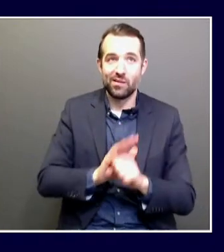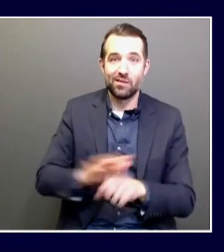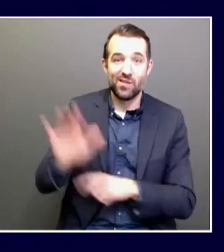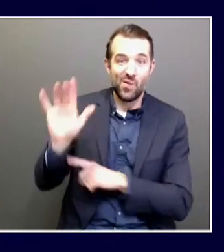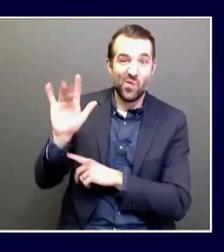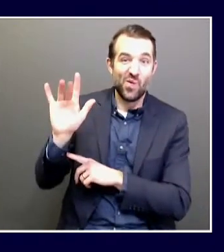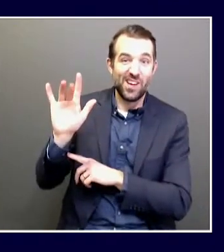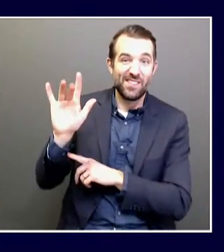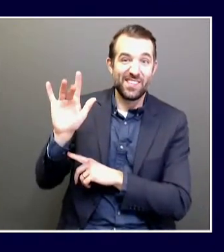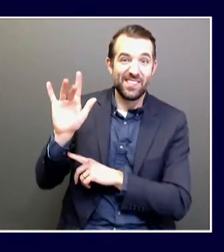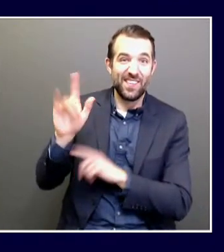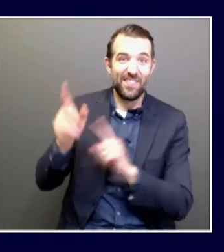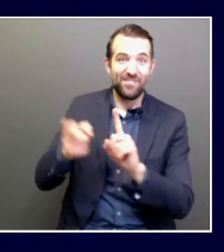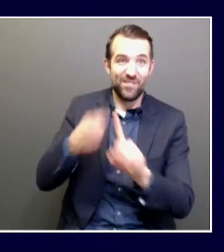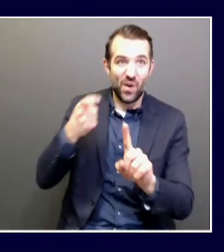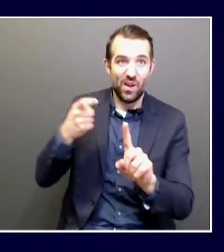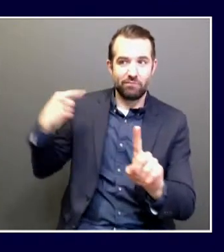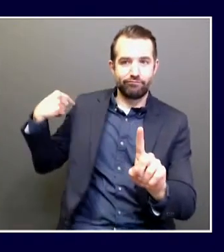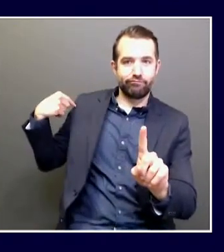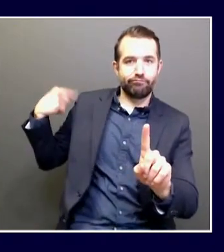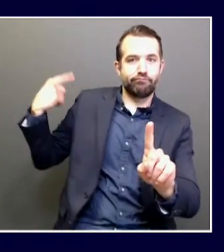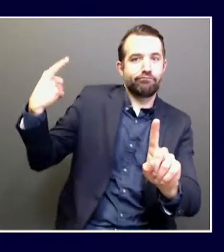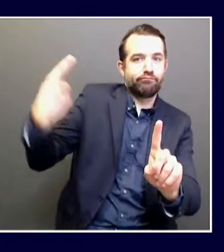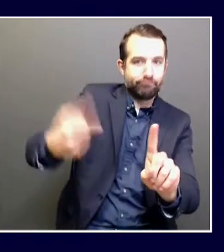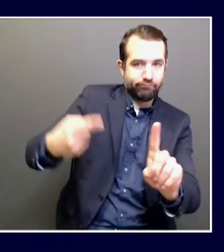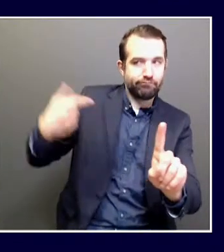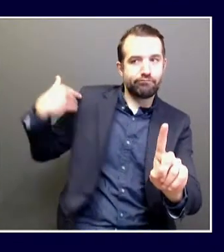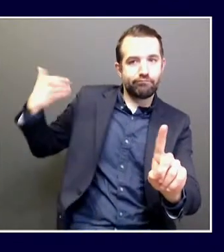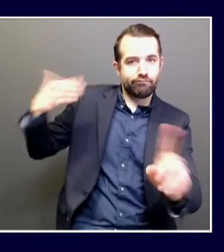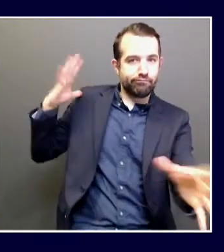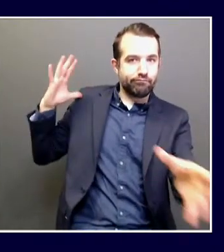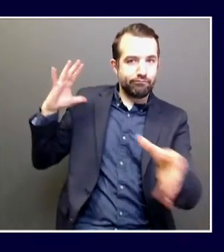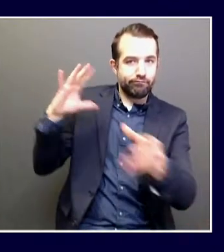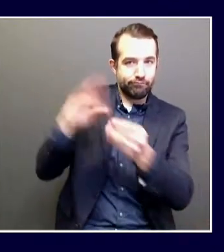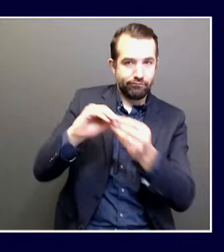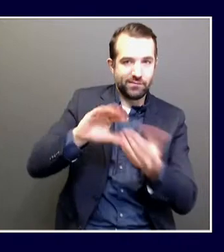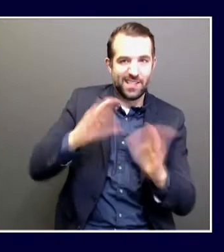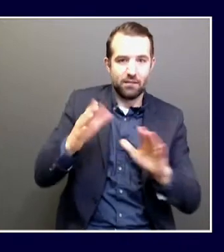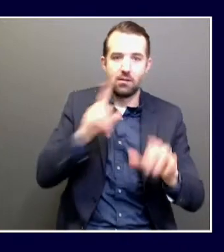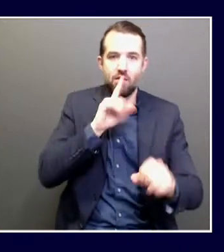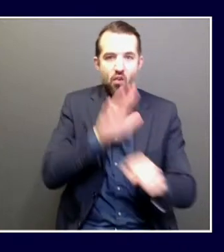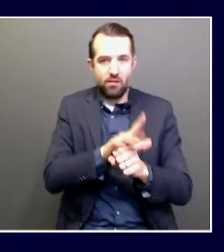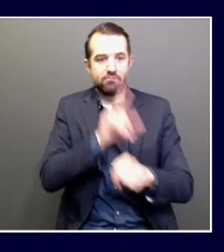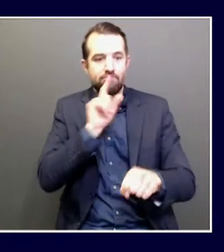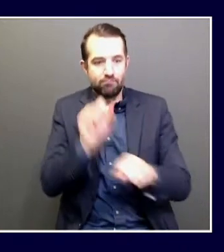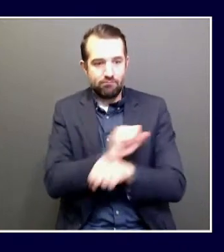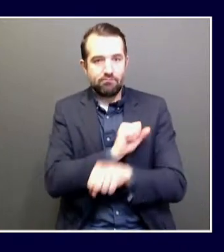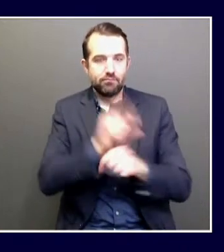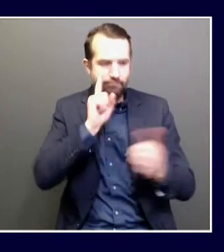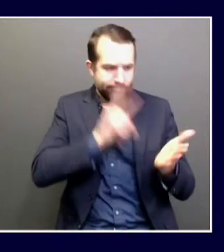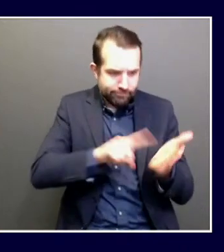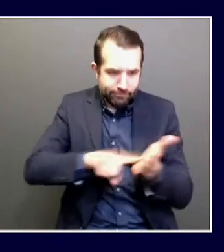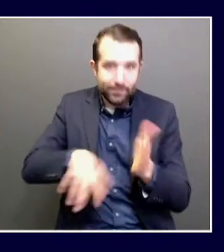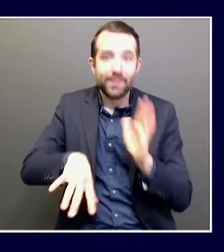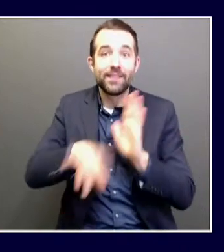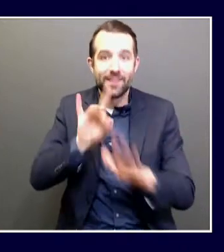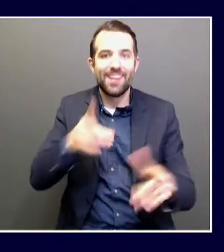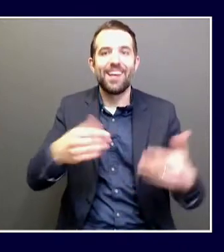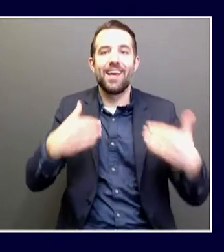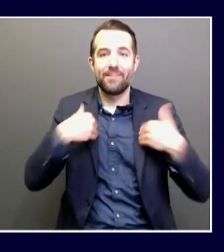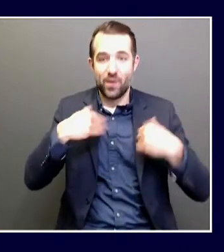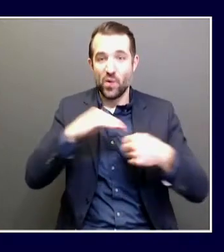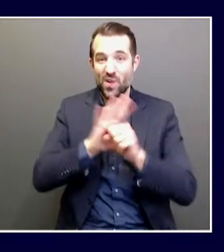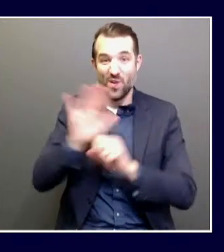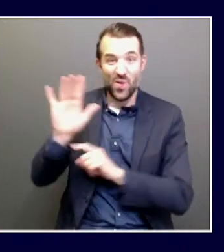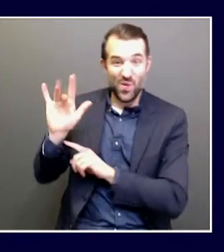from our regular ongoing vital records review process. And those 25 deaths are those that occurred in